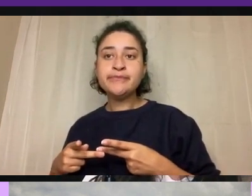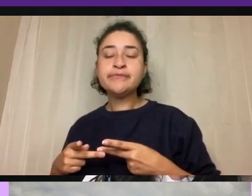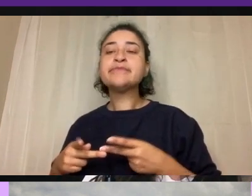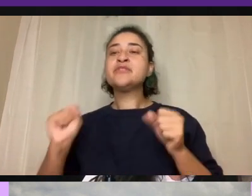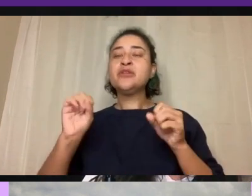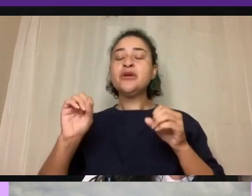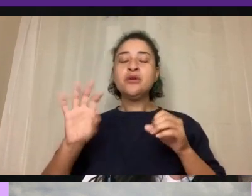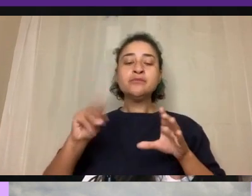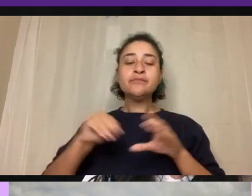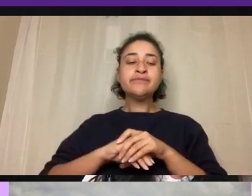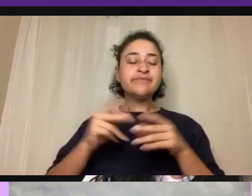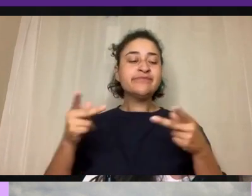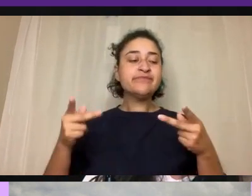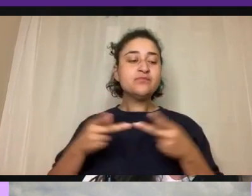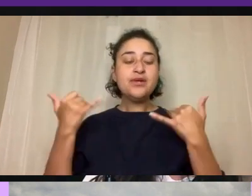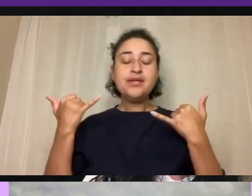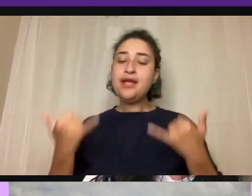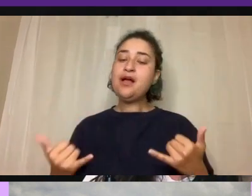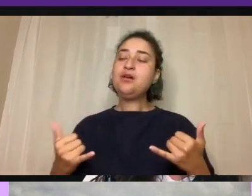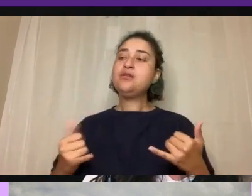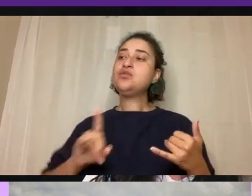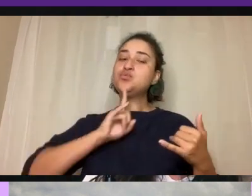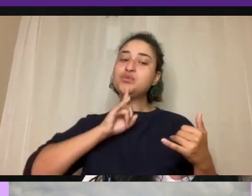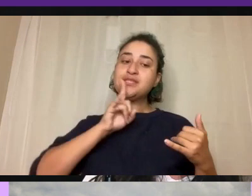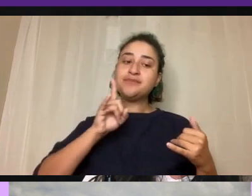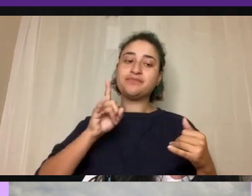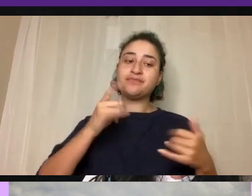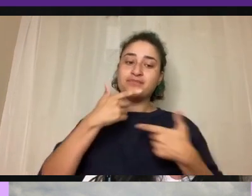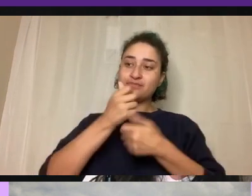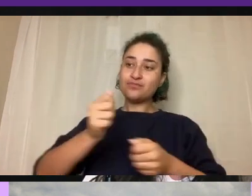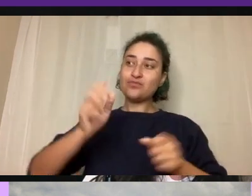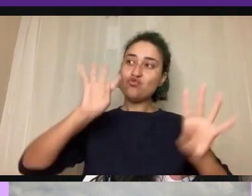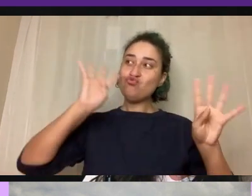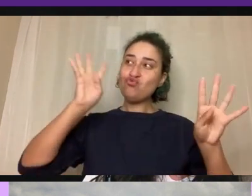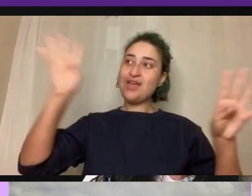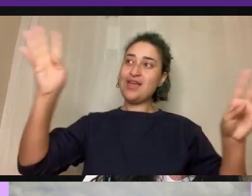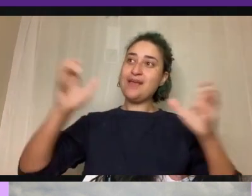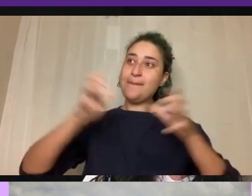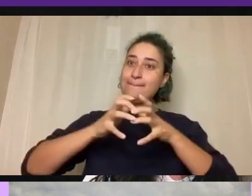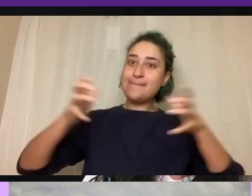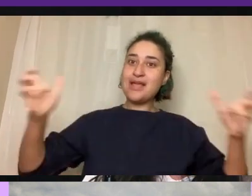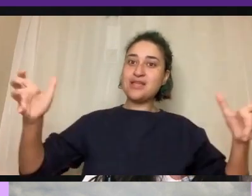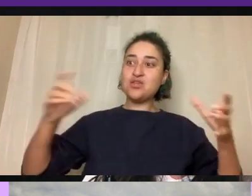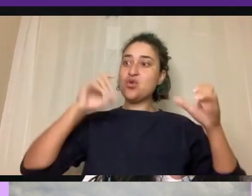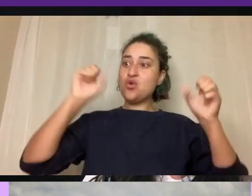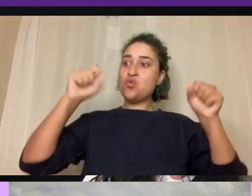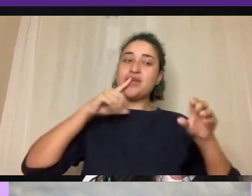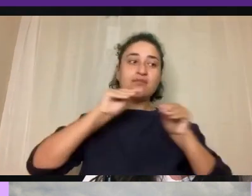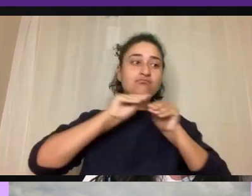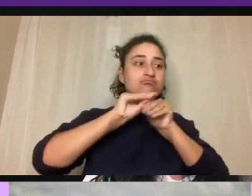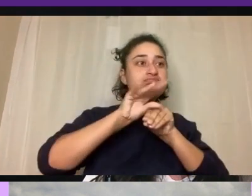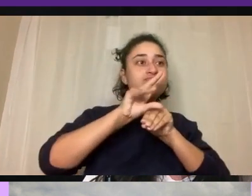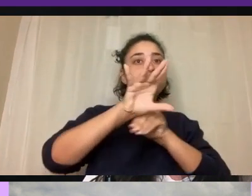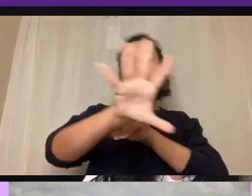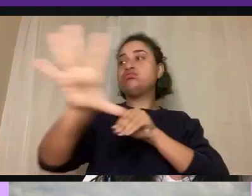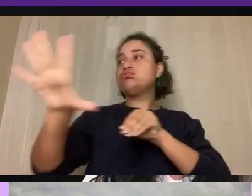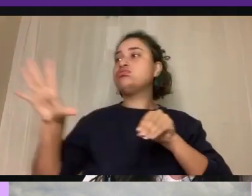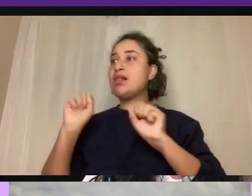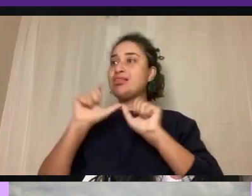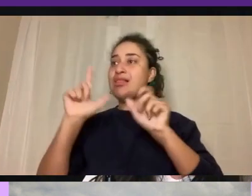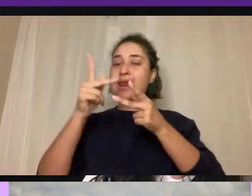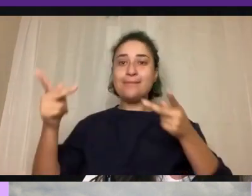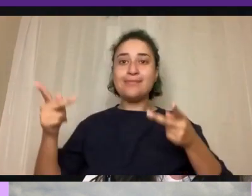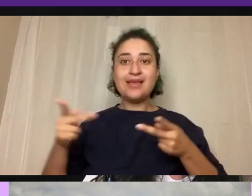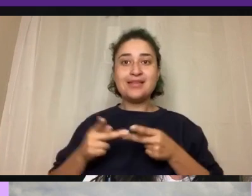think, of incredible creative expansion. We can be a lot of places and not rooted here, which is, it gives us a lot of creative range, I